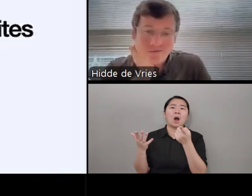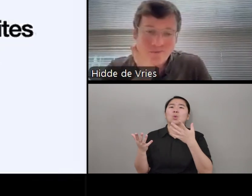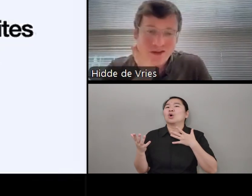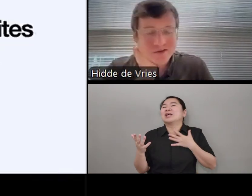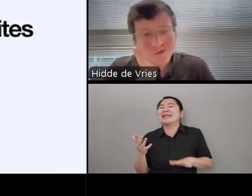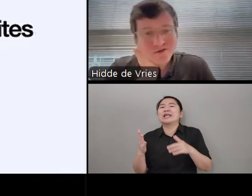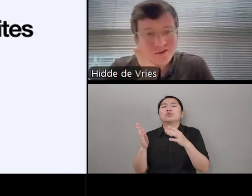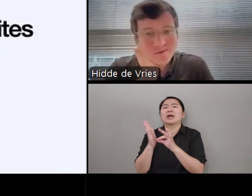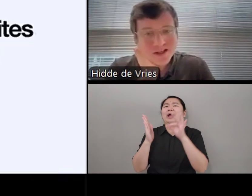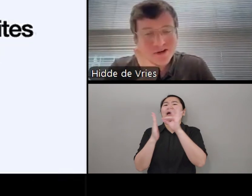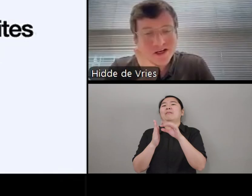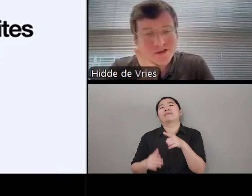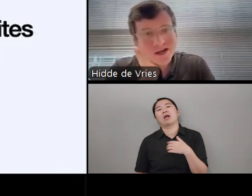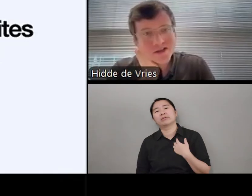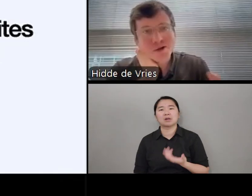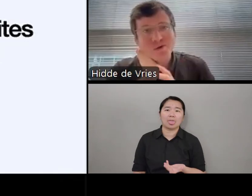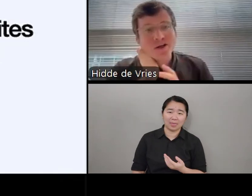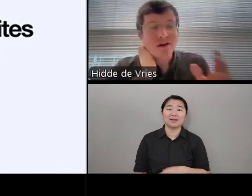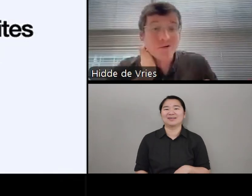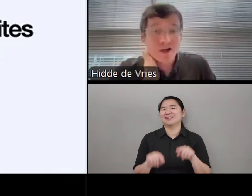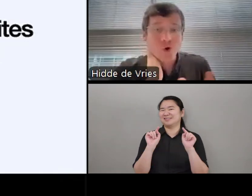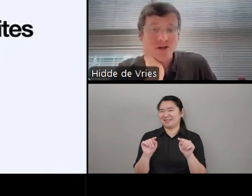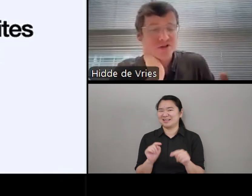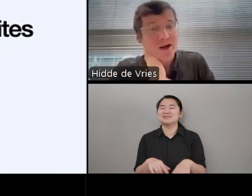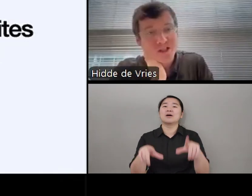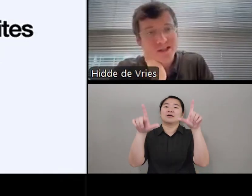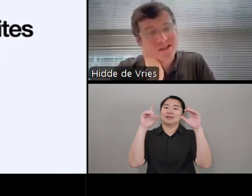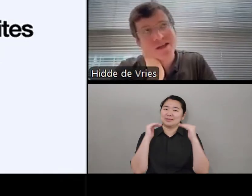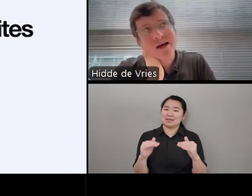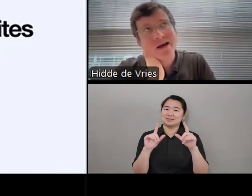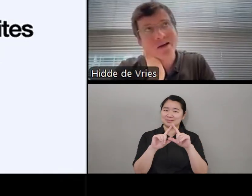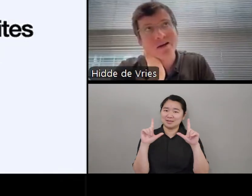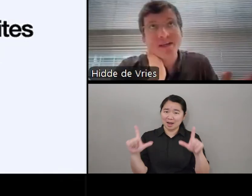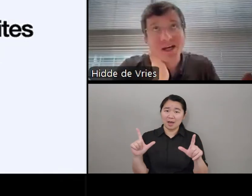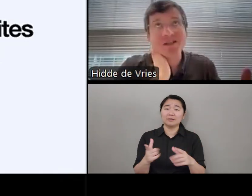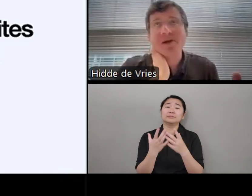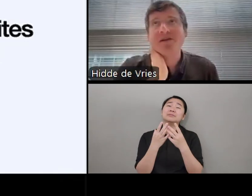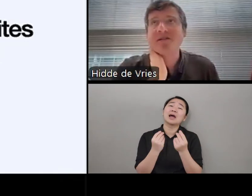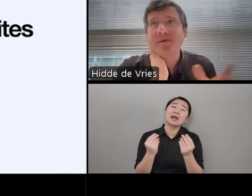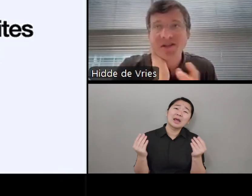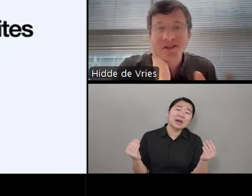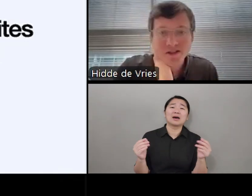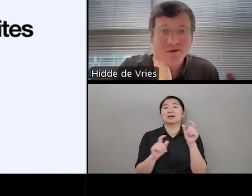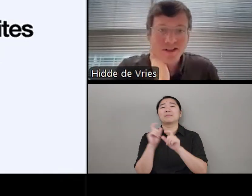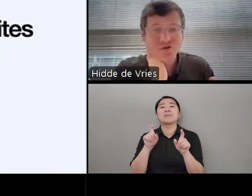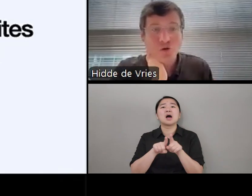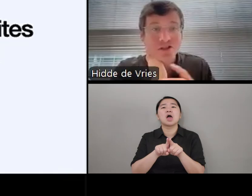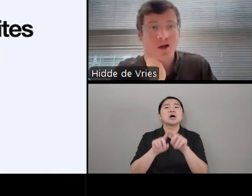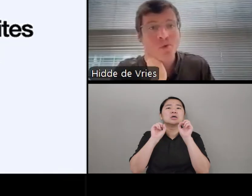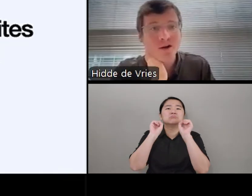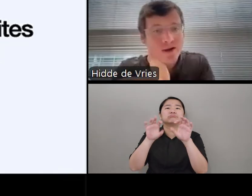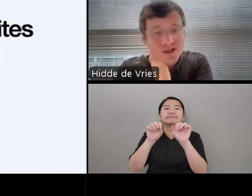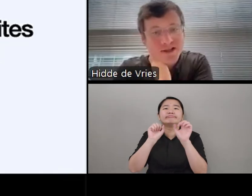And one of them that really stood out is people want to evaluate more than just websites. It makes sense because the Web Accessibility Directive